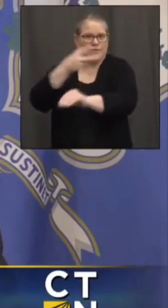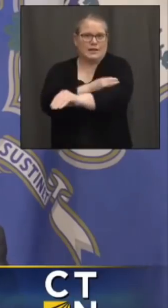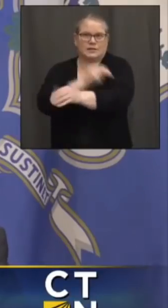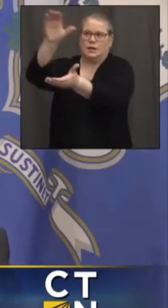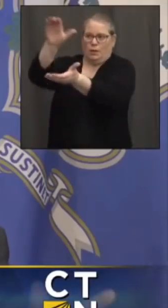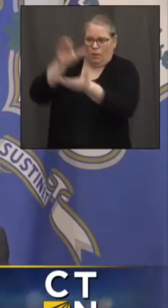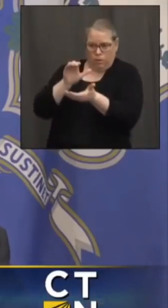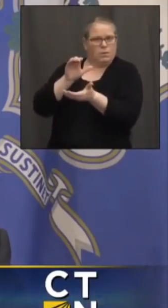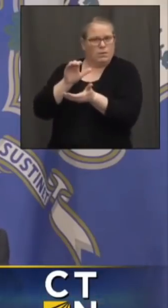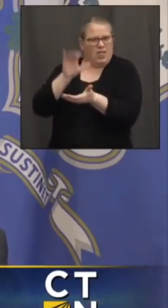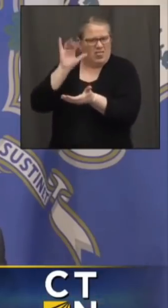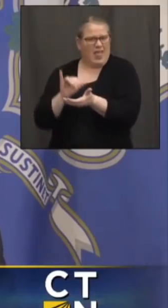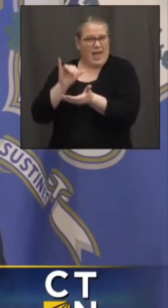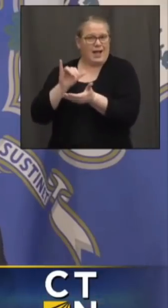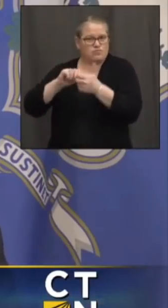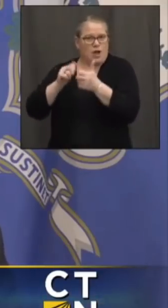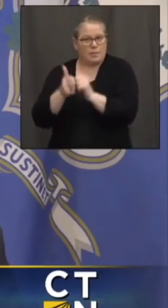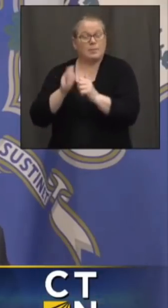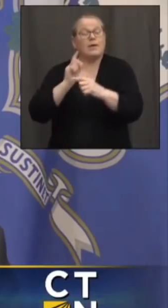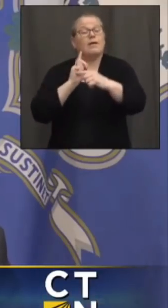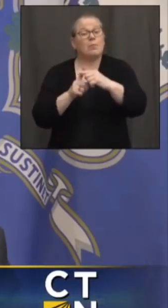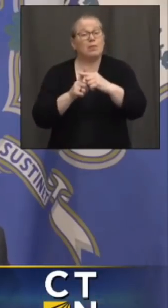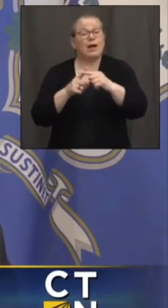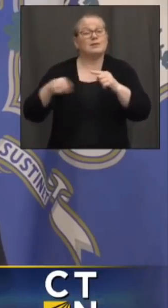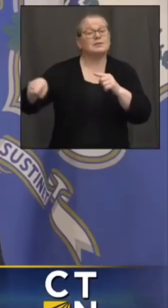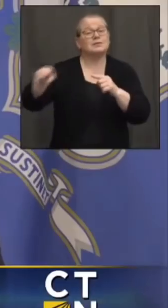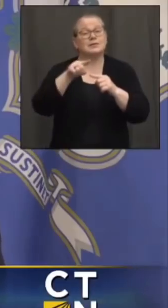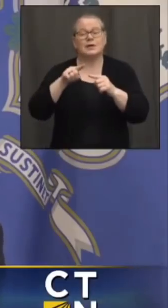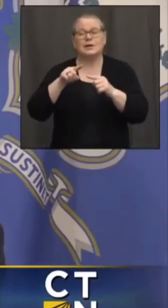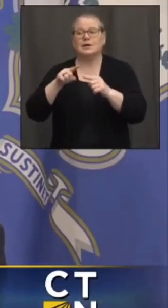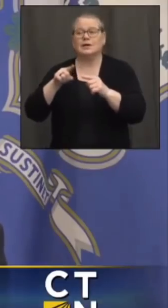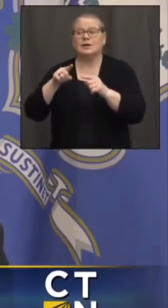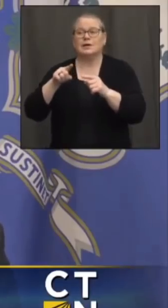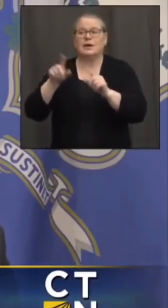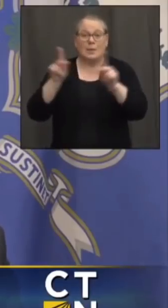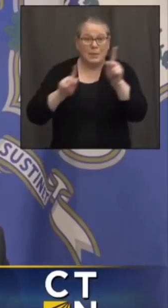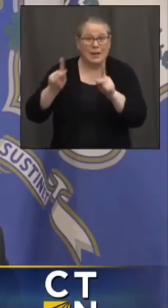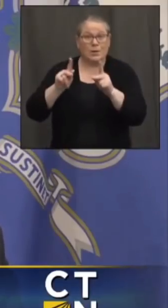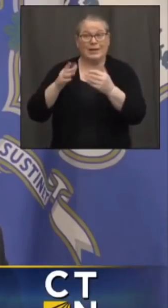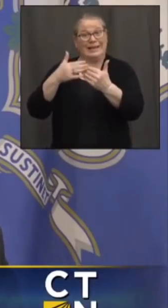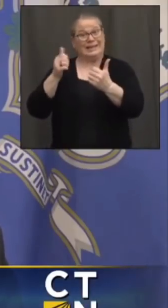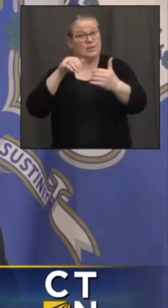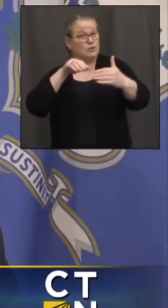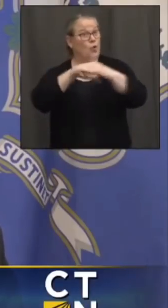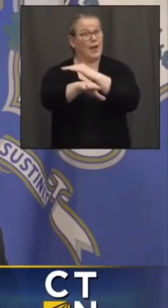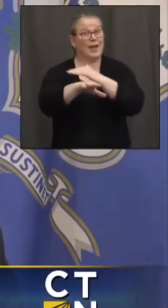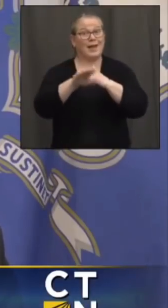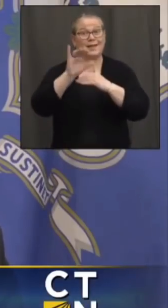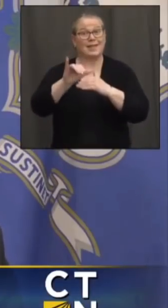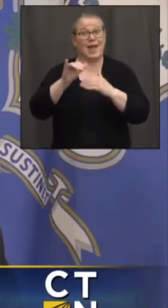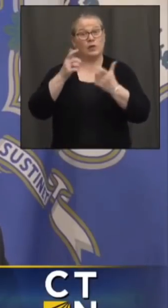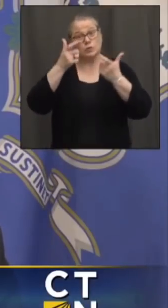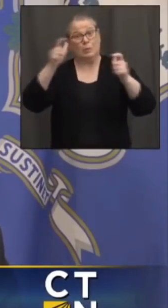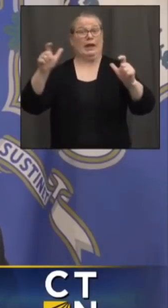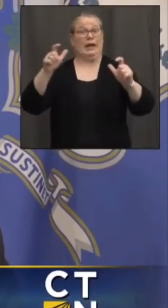vulnerable populations can get to a mass vaccination site. But if supply ramps up the way we think it might over the next few